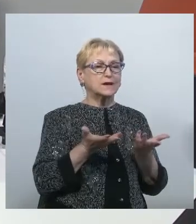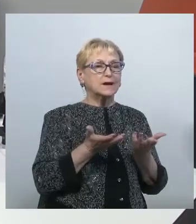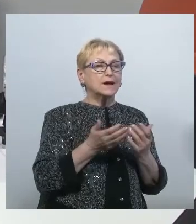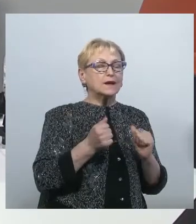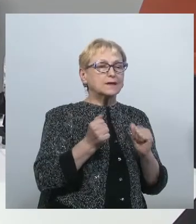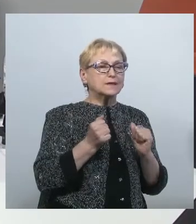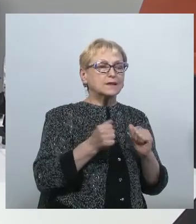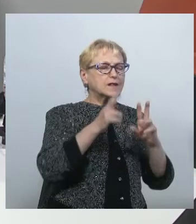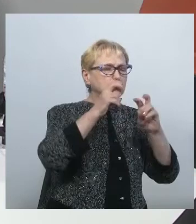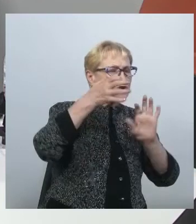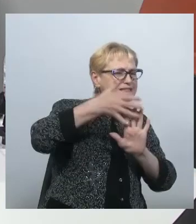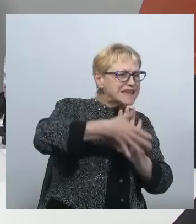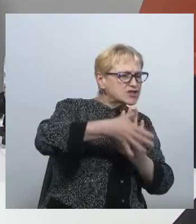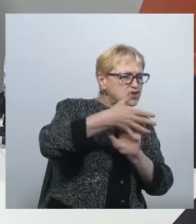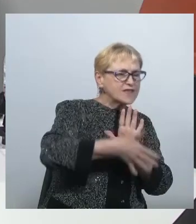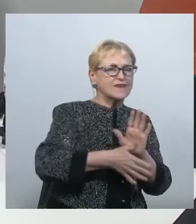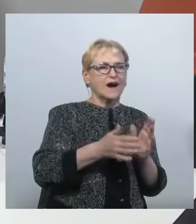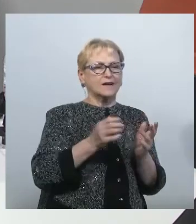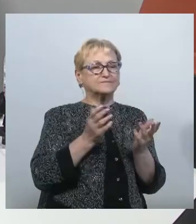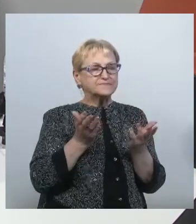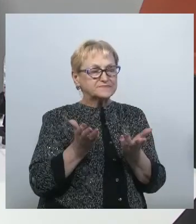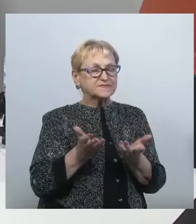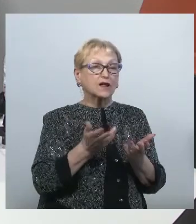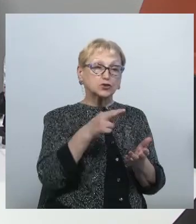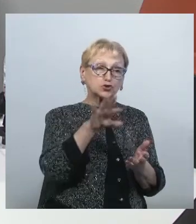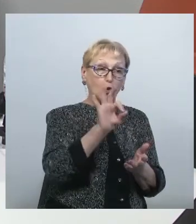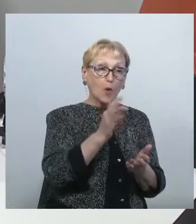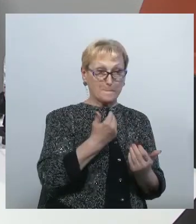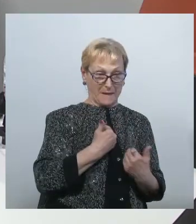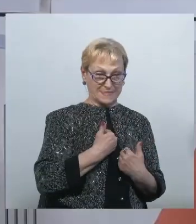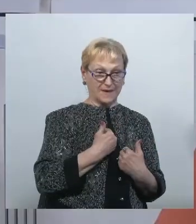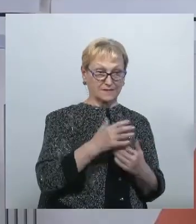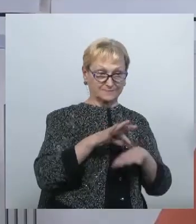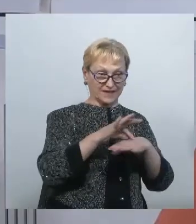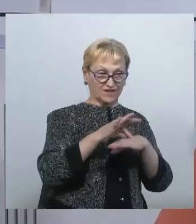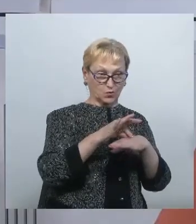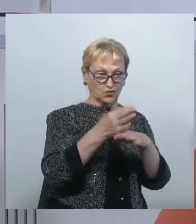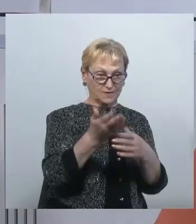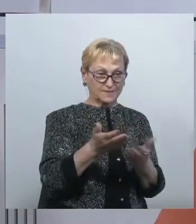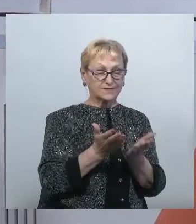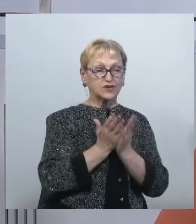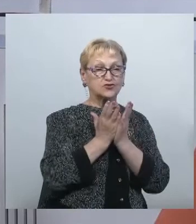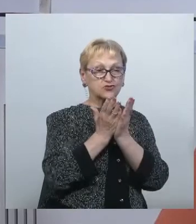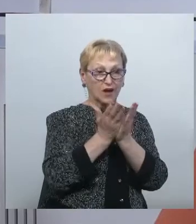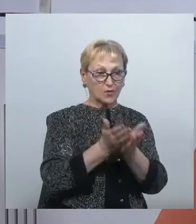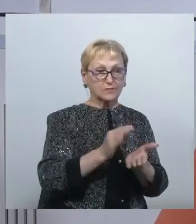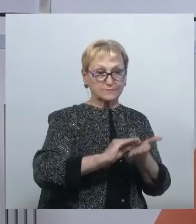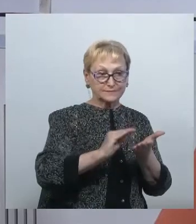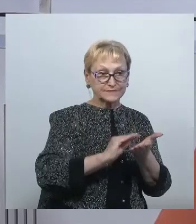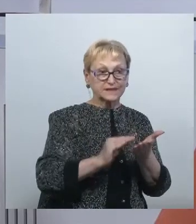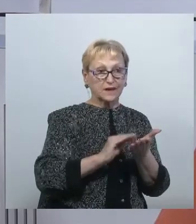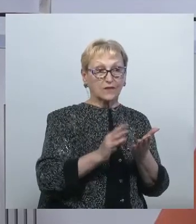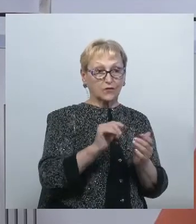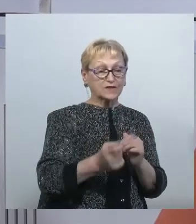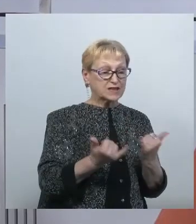they self-regulated. We have questions about the editorial policy, about the research. So please